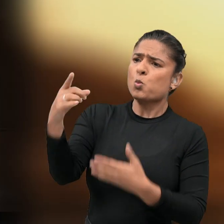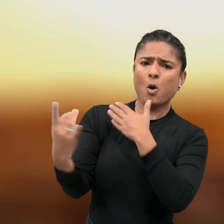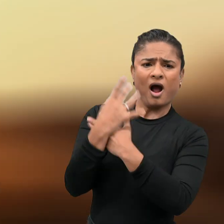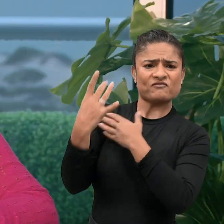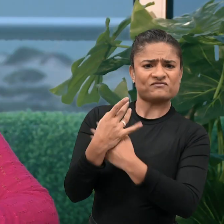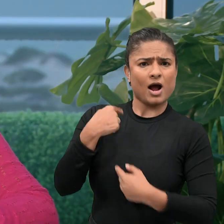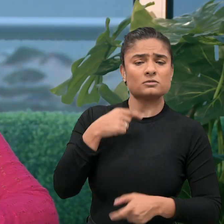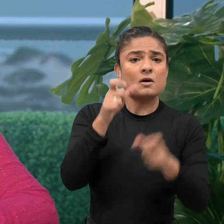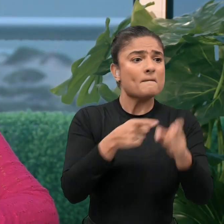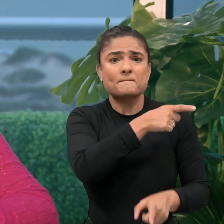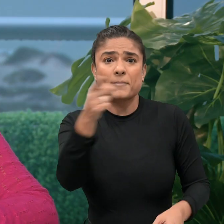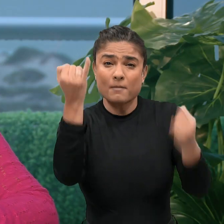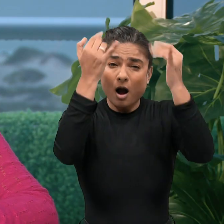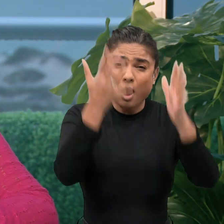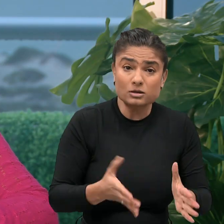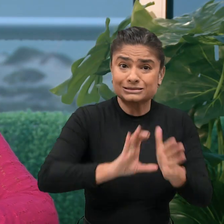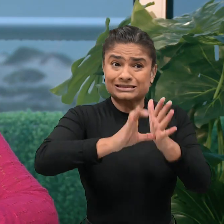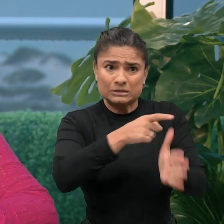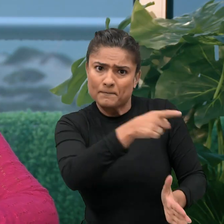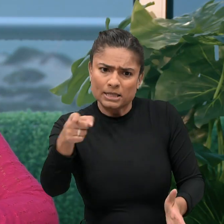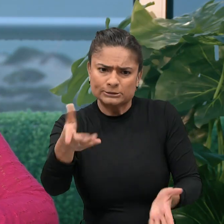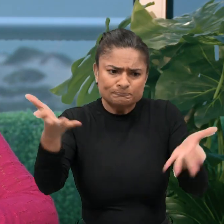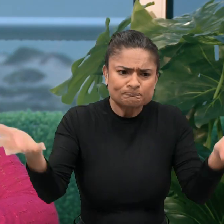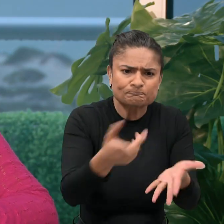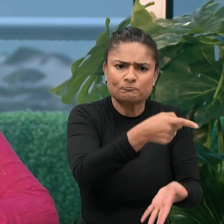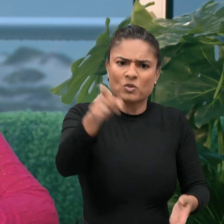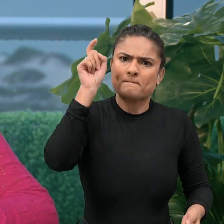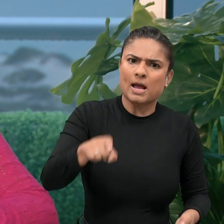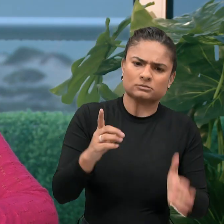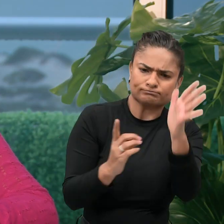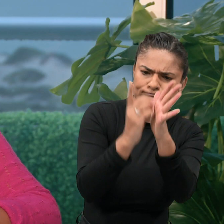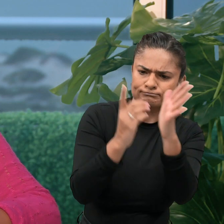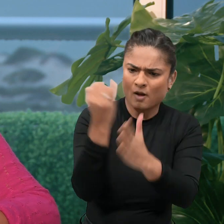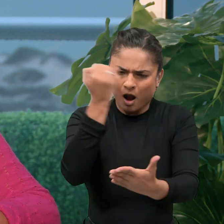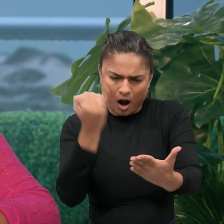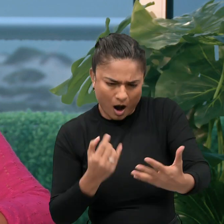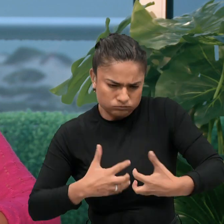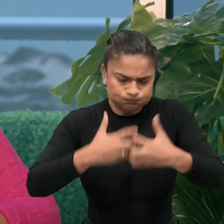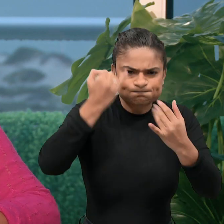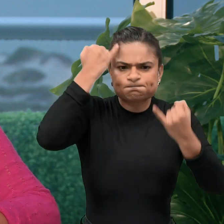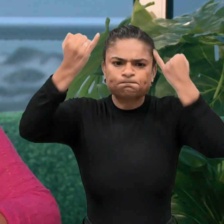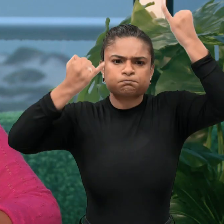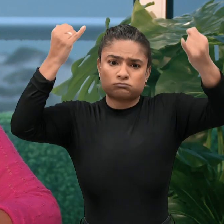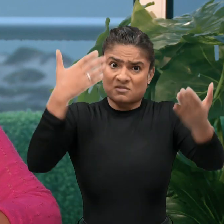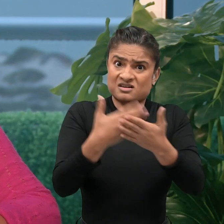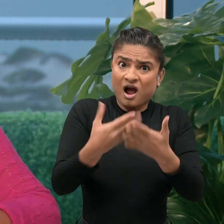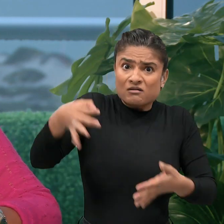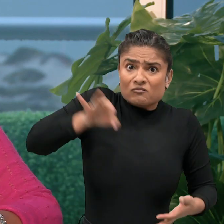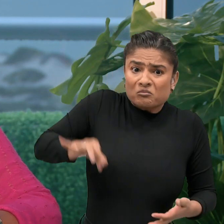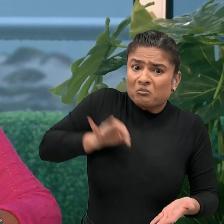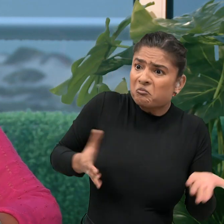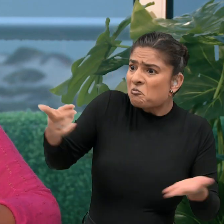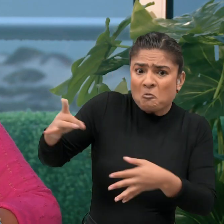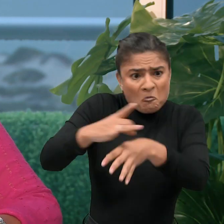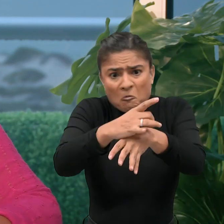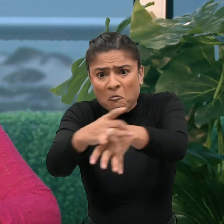what advice can you give to aspiring artists with disabilities who would like to develop their art form to a